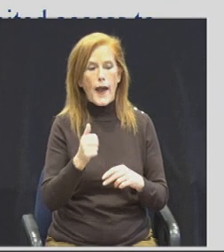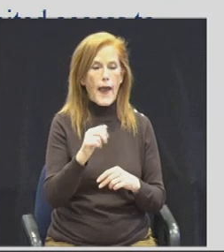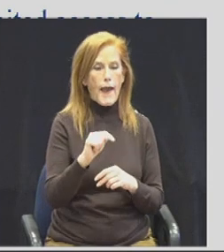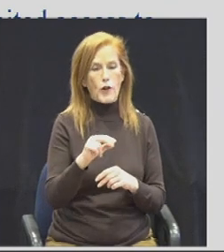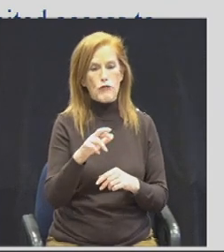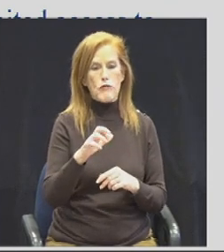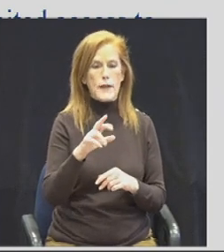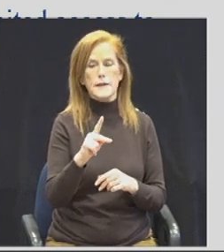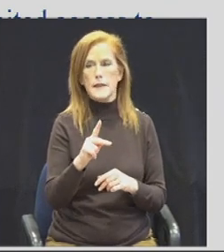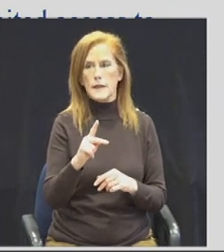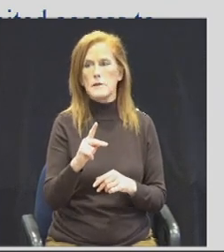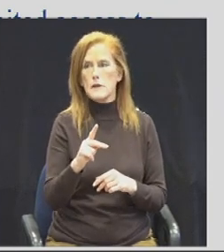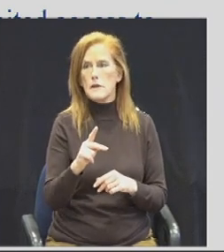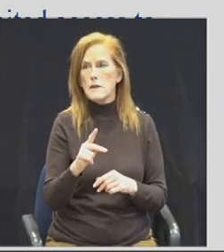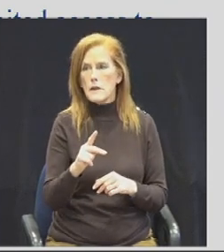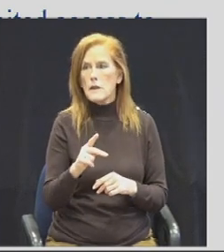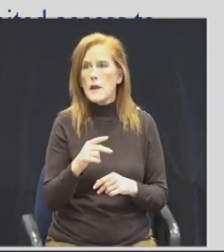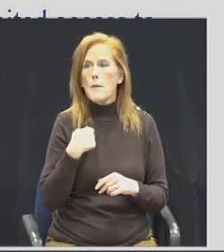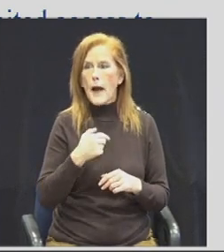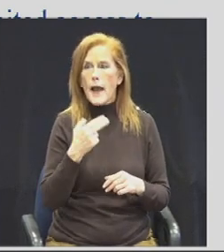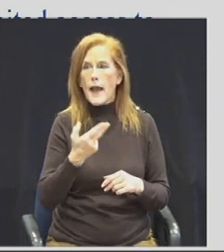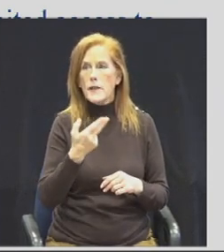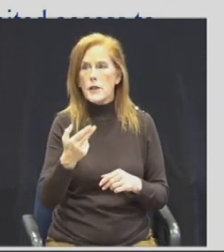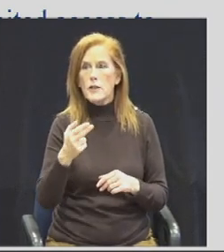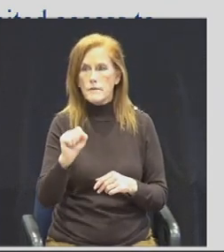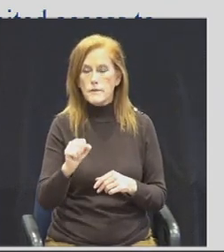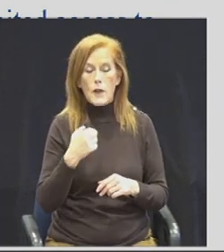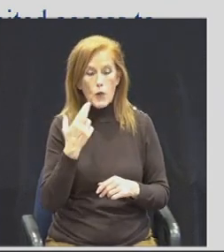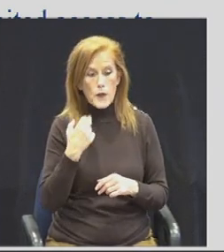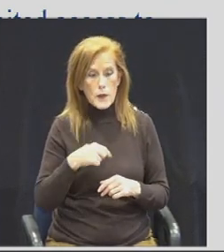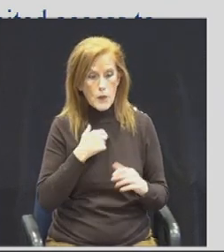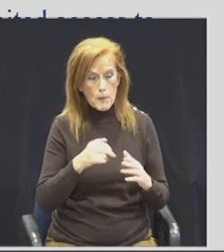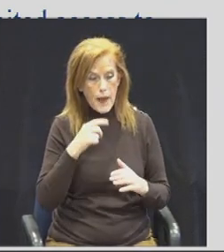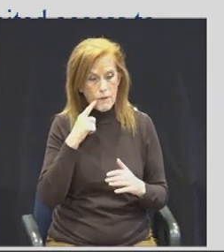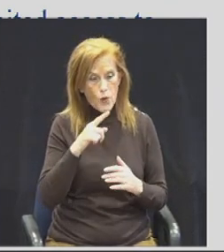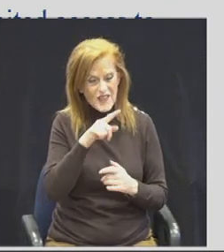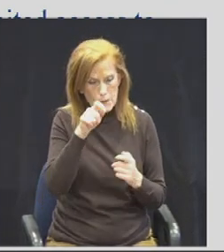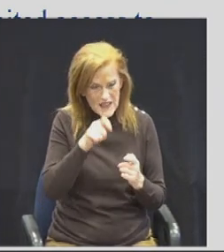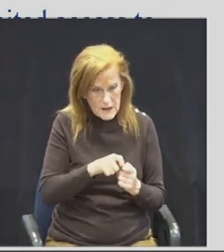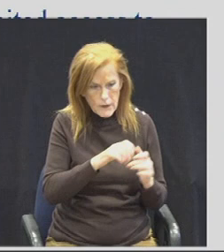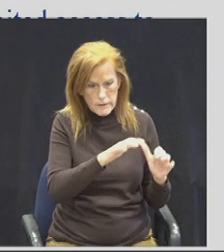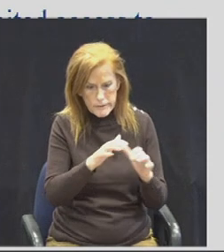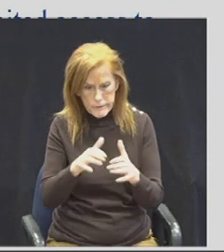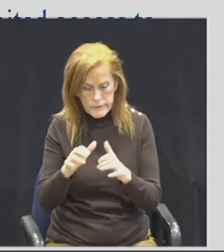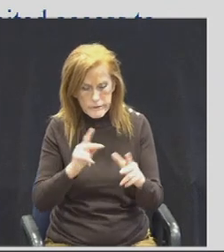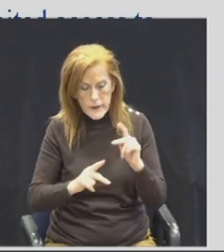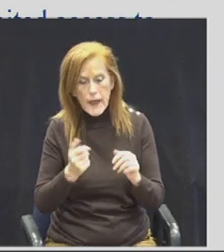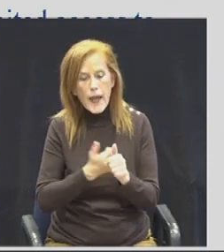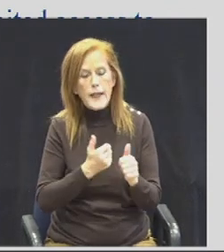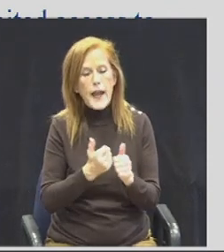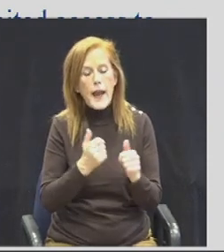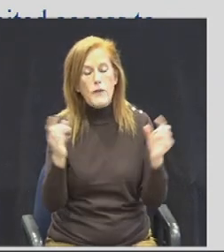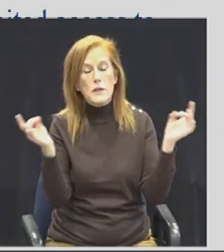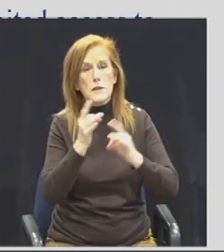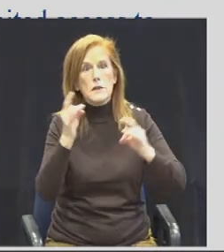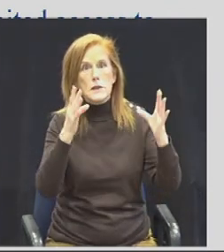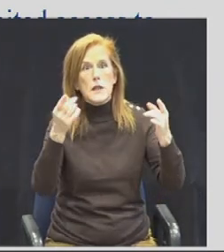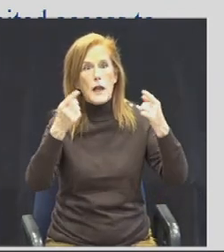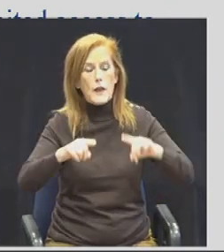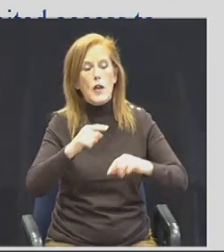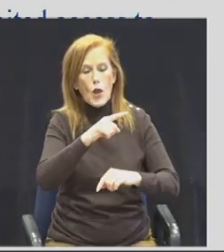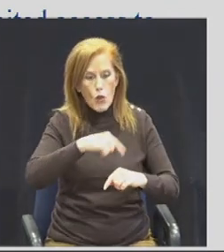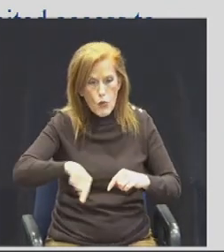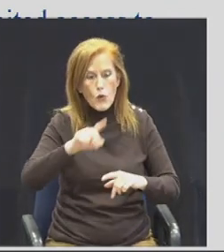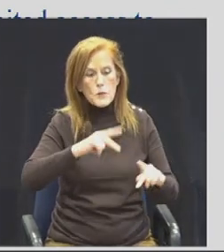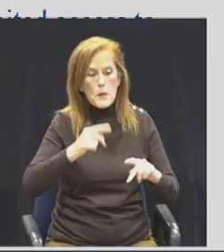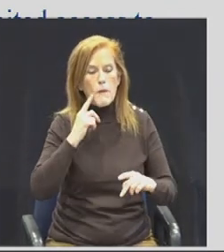Services. Reason that we are required to specifically plan for these populations is in every disaster, these are people who are